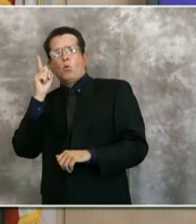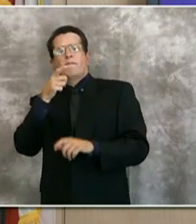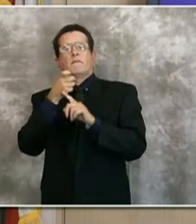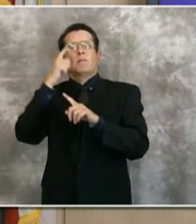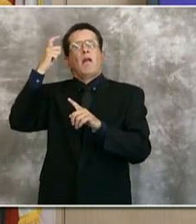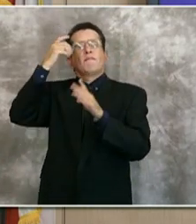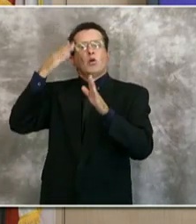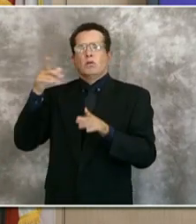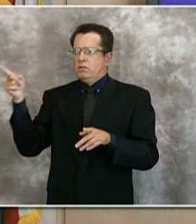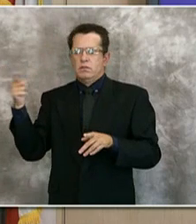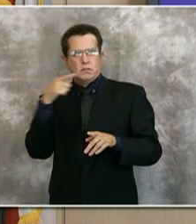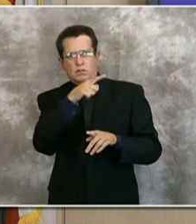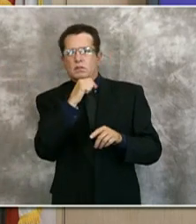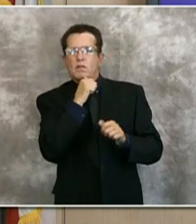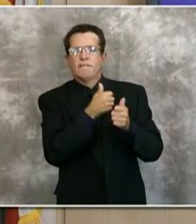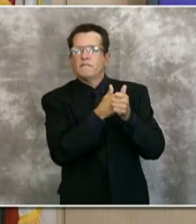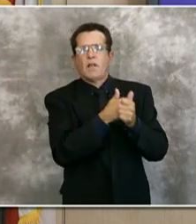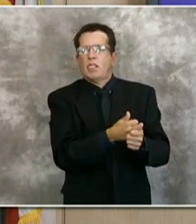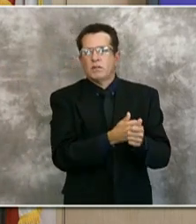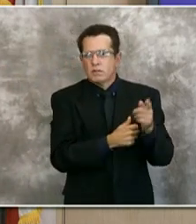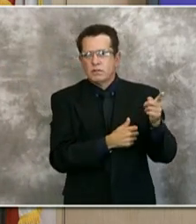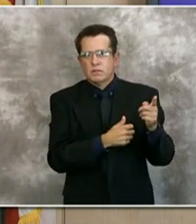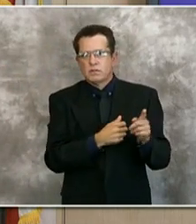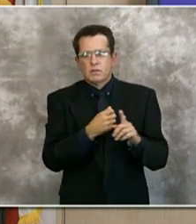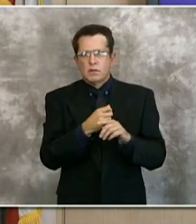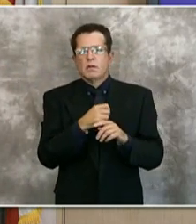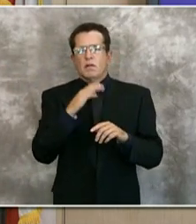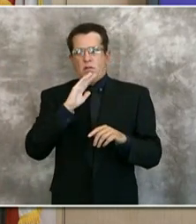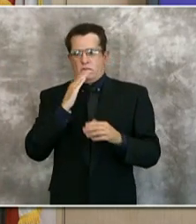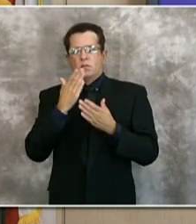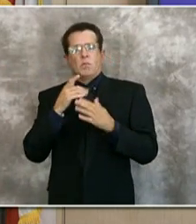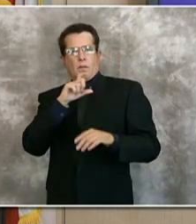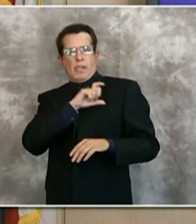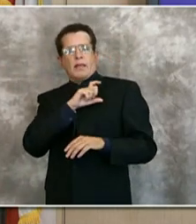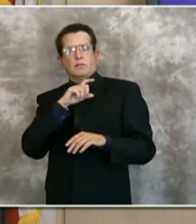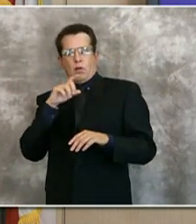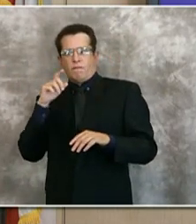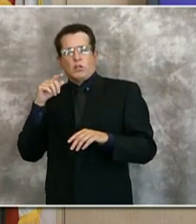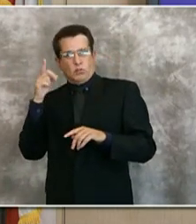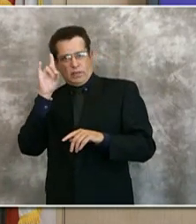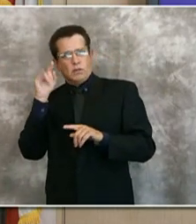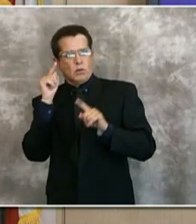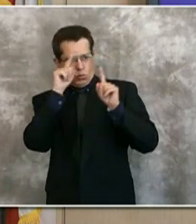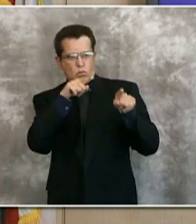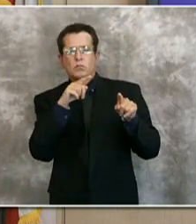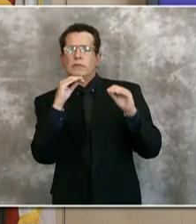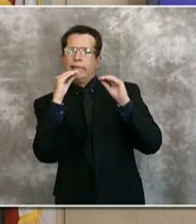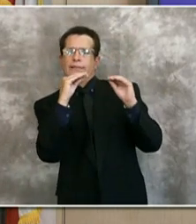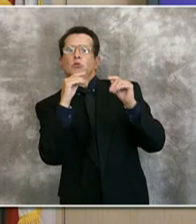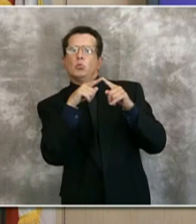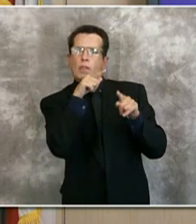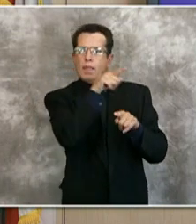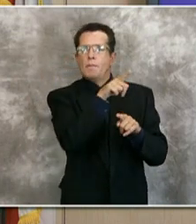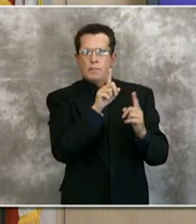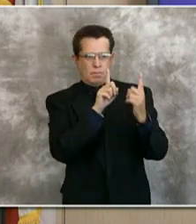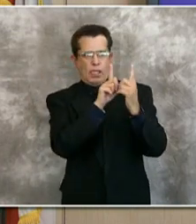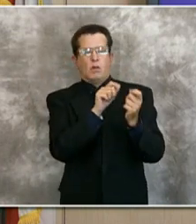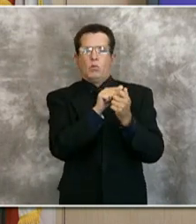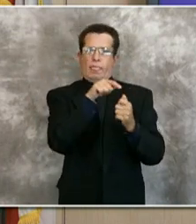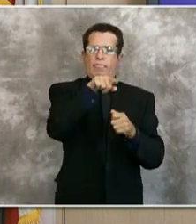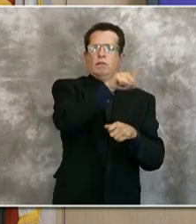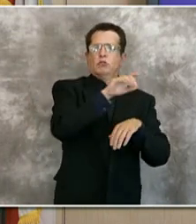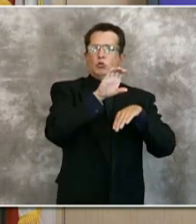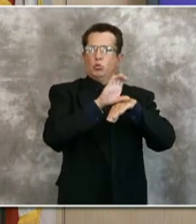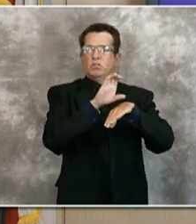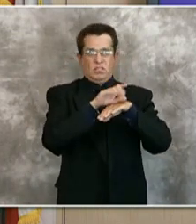governor. Our compliance officer was able to sit down and work with folks at that particular church. I think